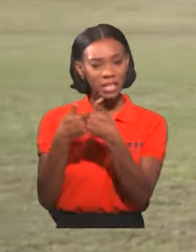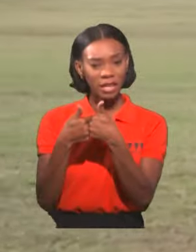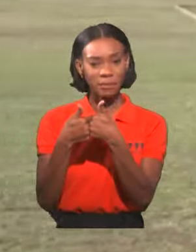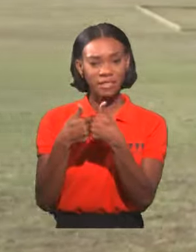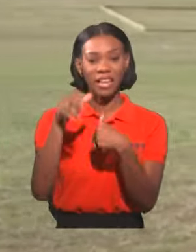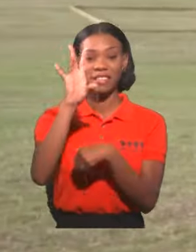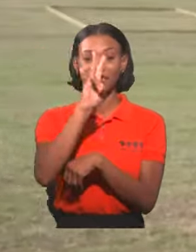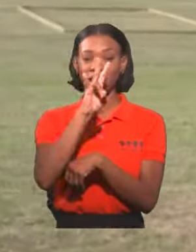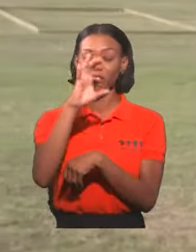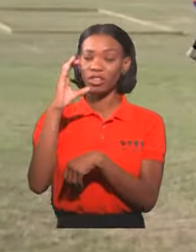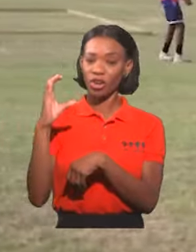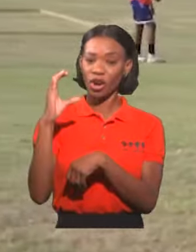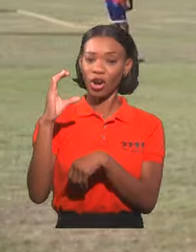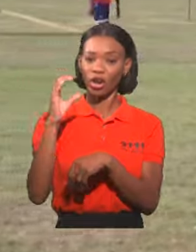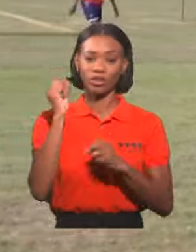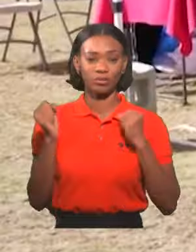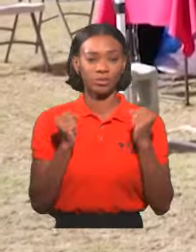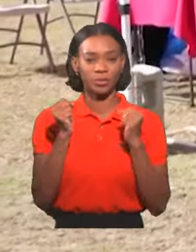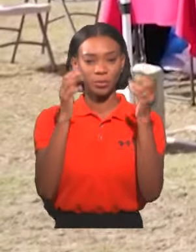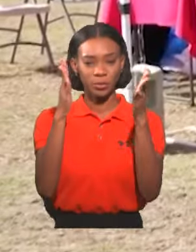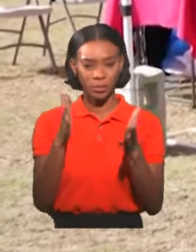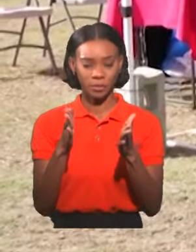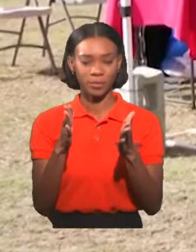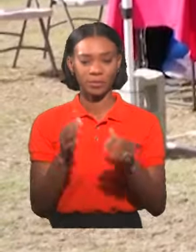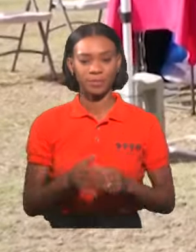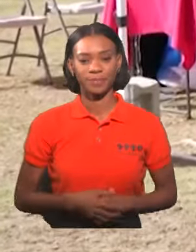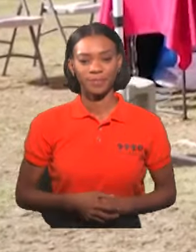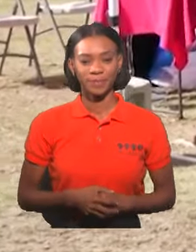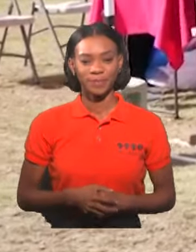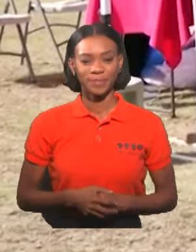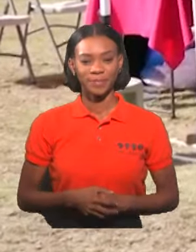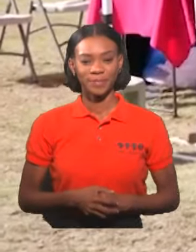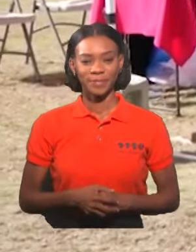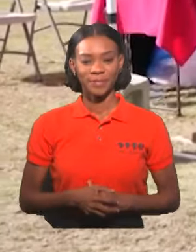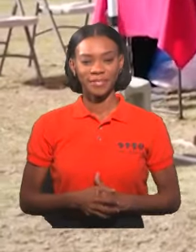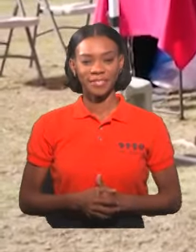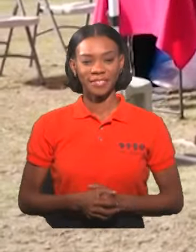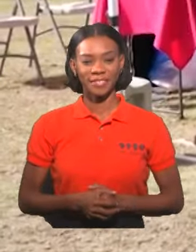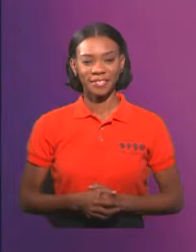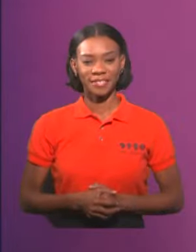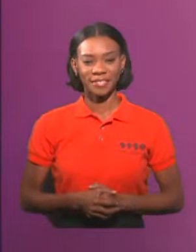700 athletes taking part. Kent Fuentes, TTT Sports.